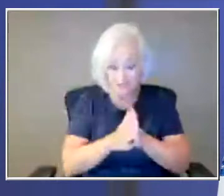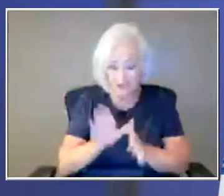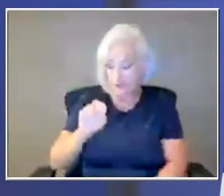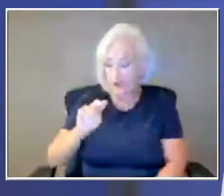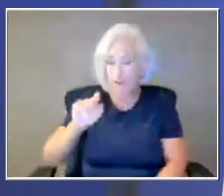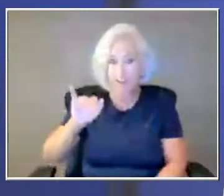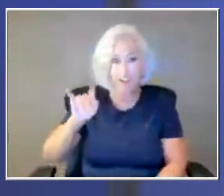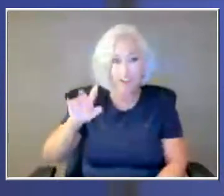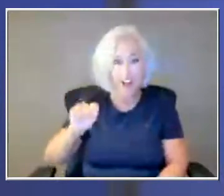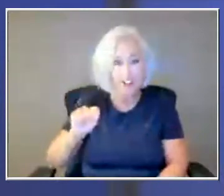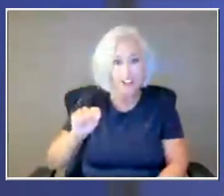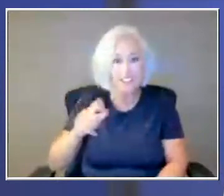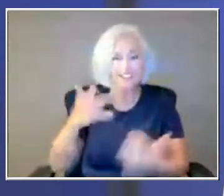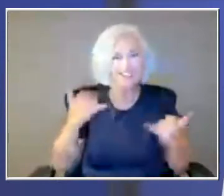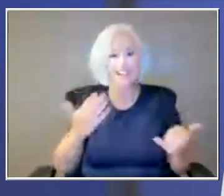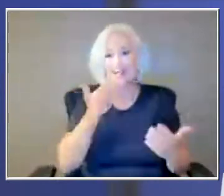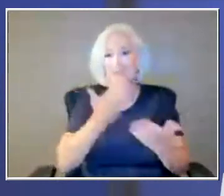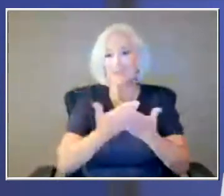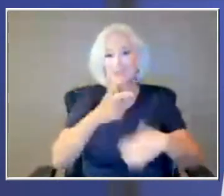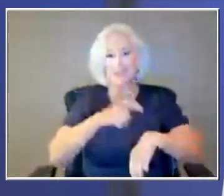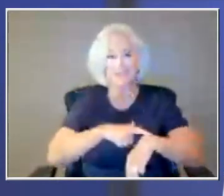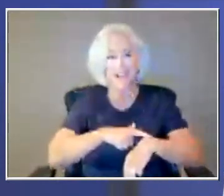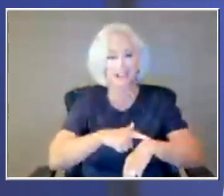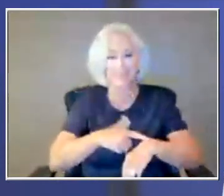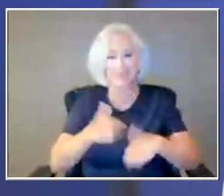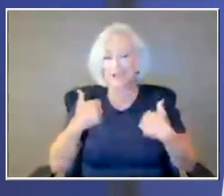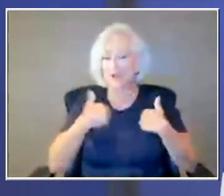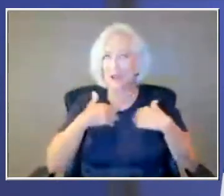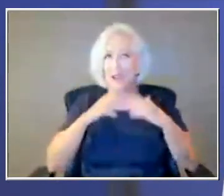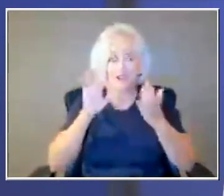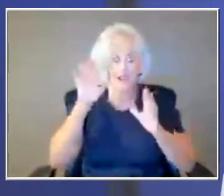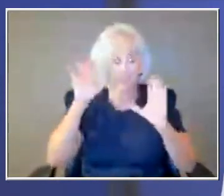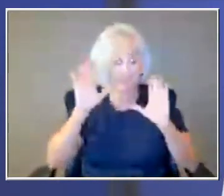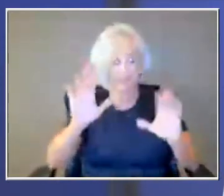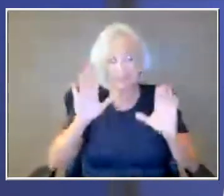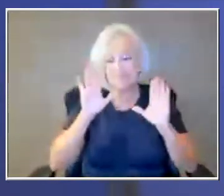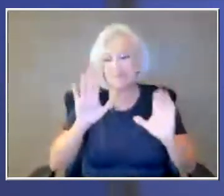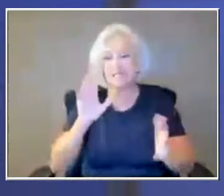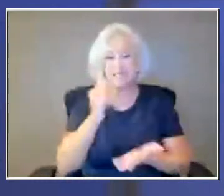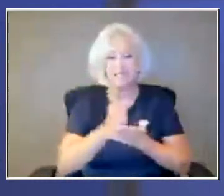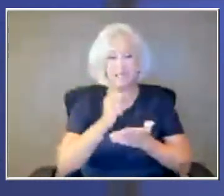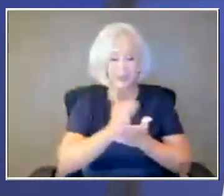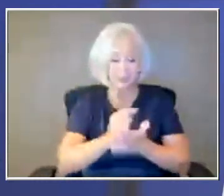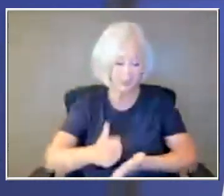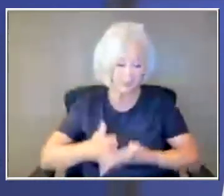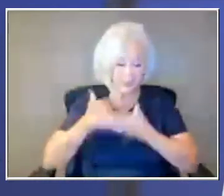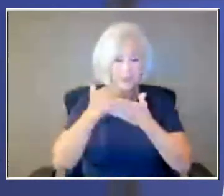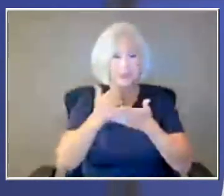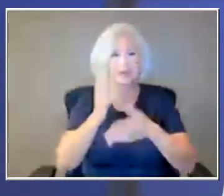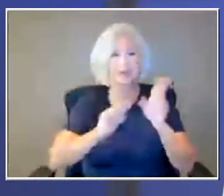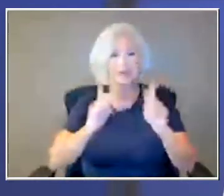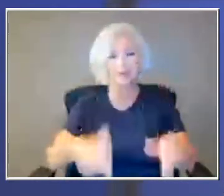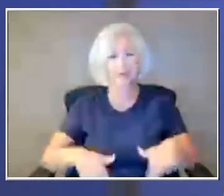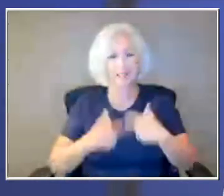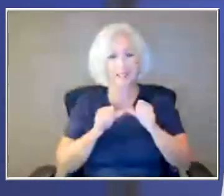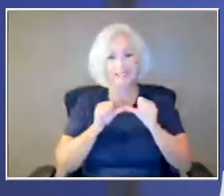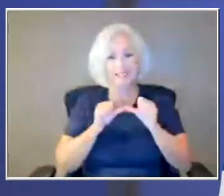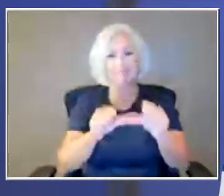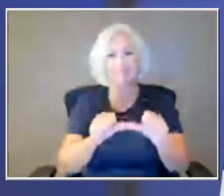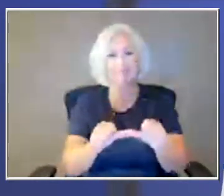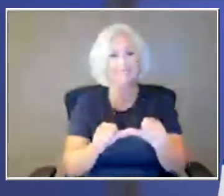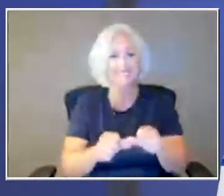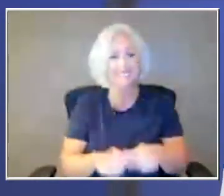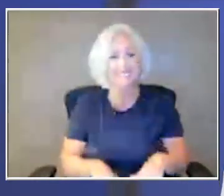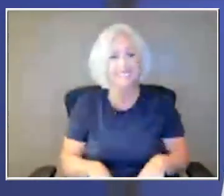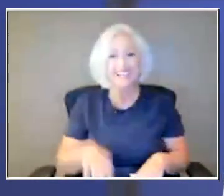that we have treatments that can help people live life. I think there's this perception that oncology is about dying,